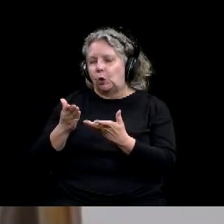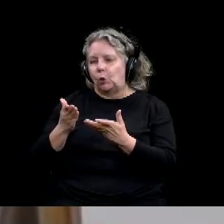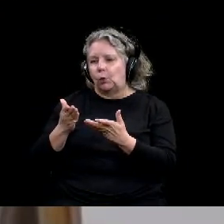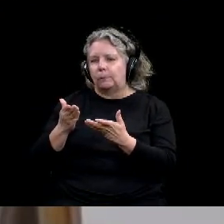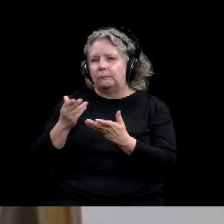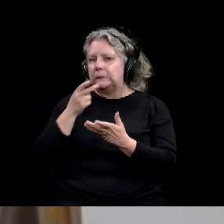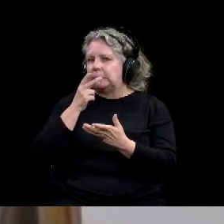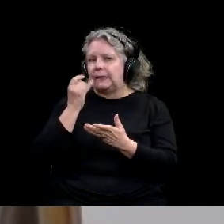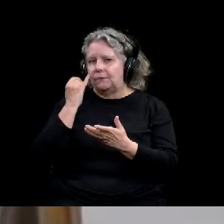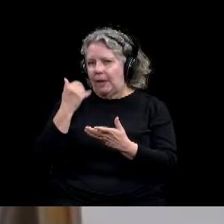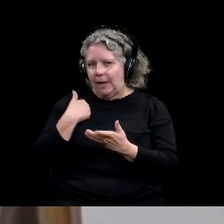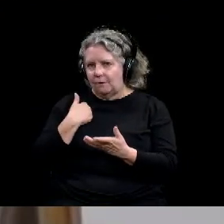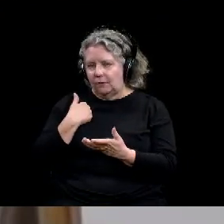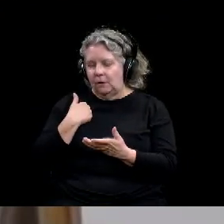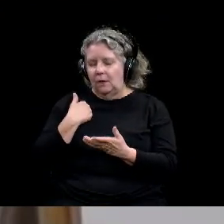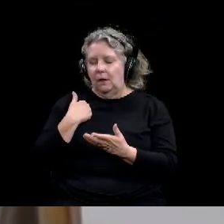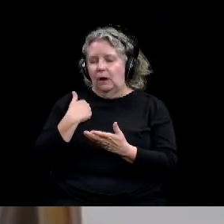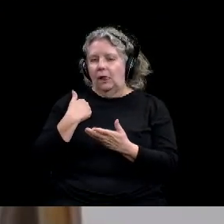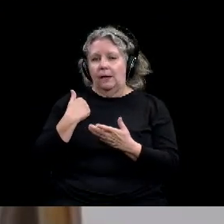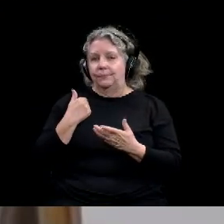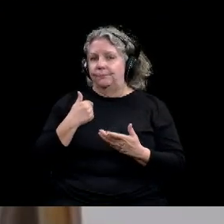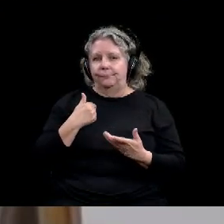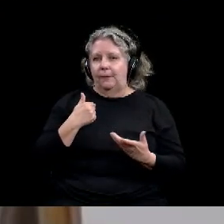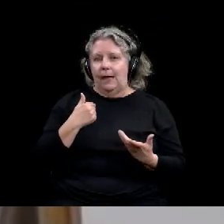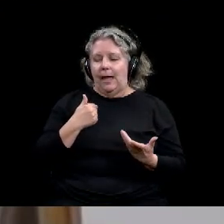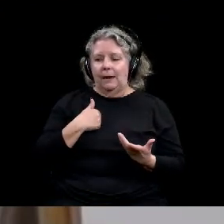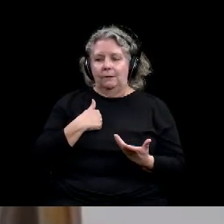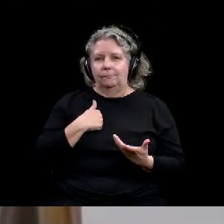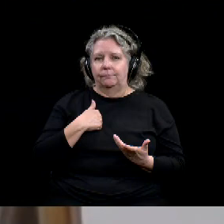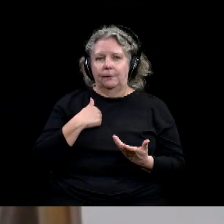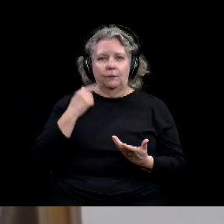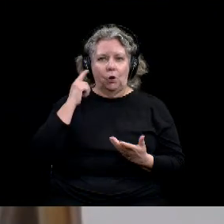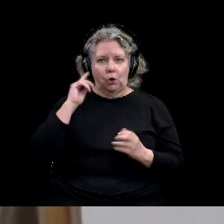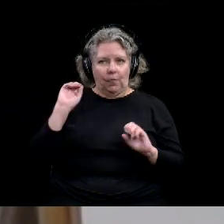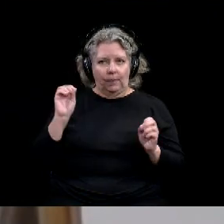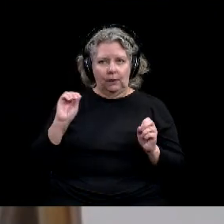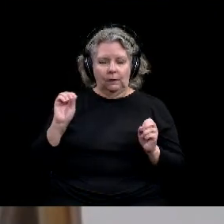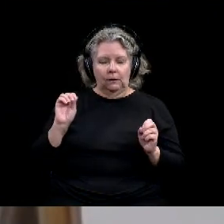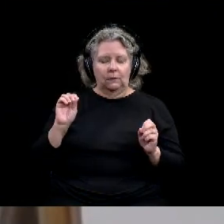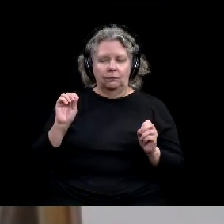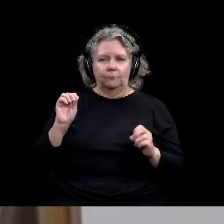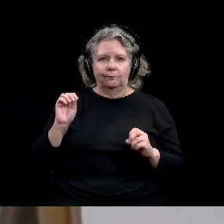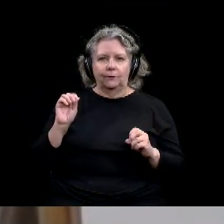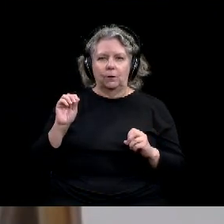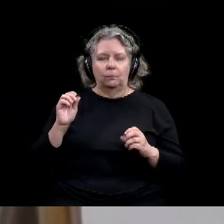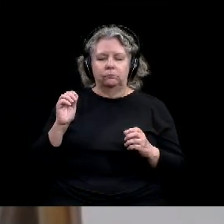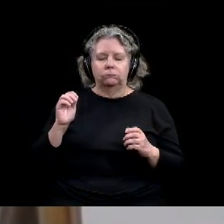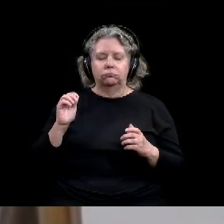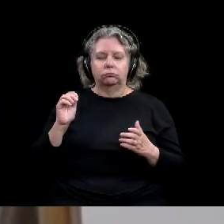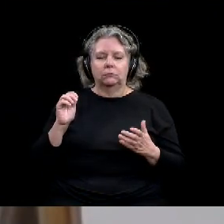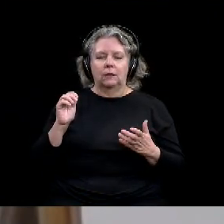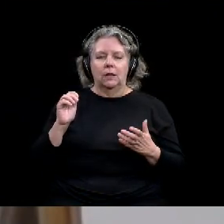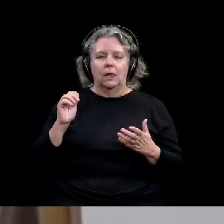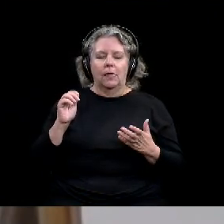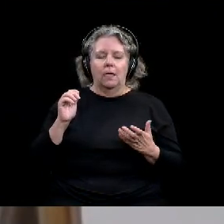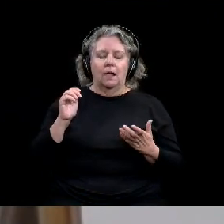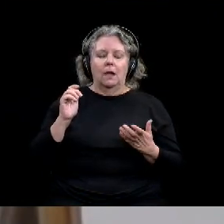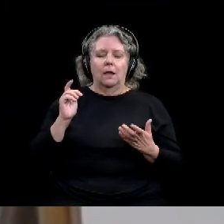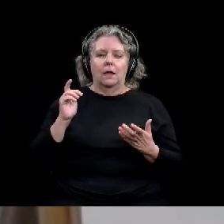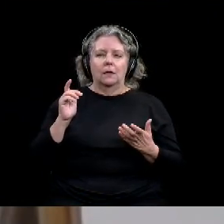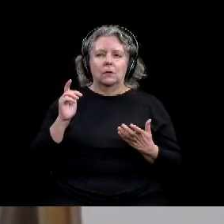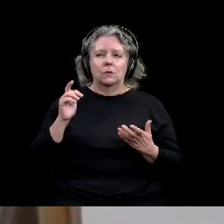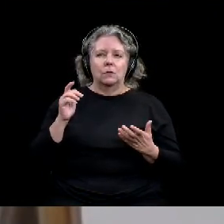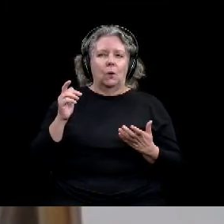we don't have, as far as I'm aware, I don't know that we're doing any genomic sequencing in our. I believe there's a